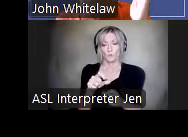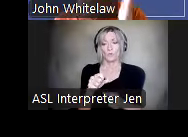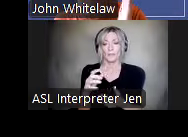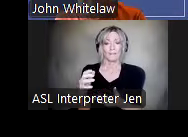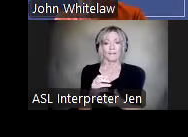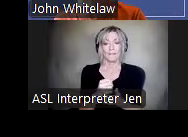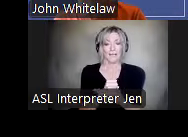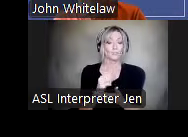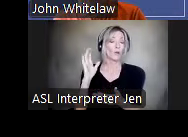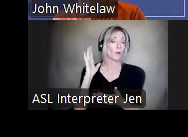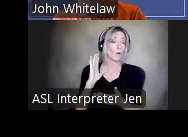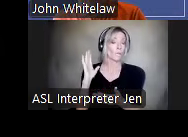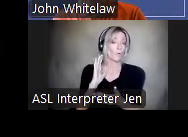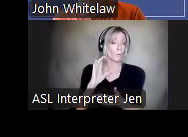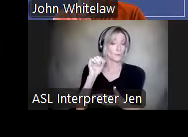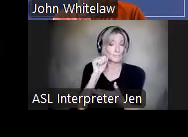former spouse